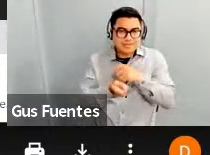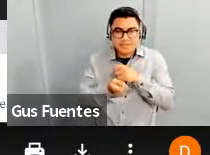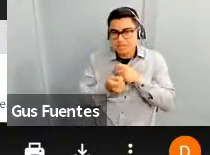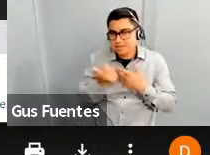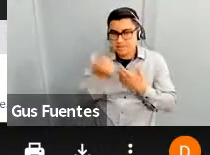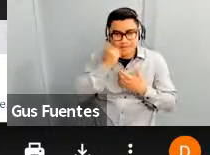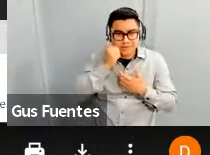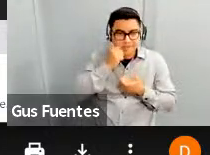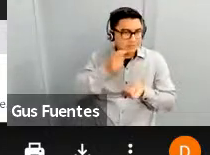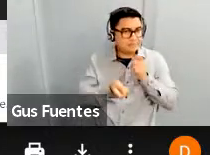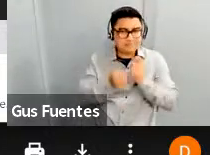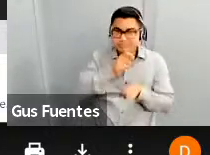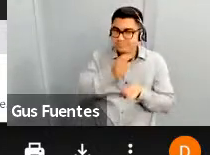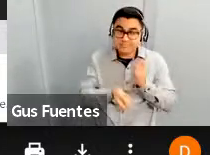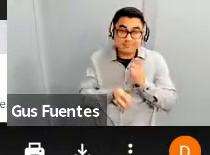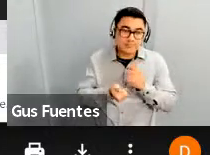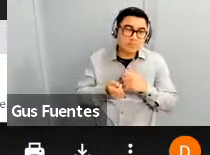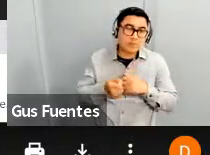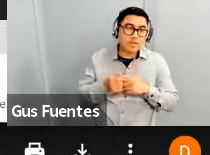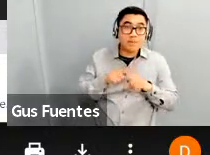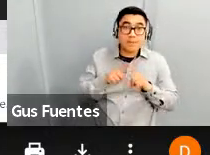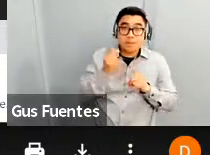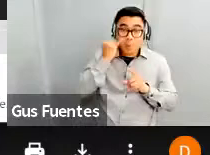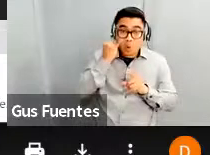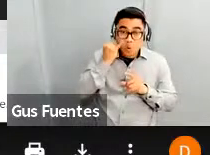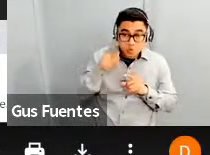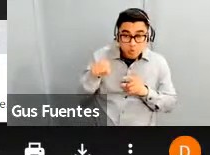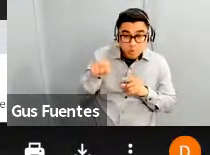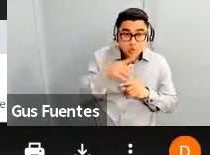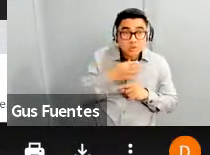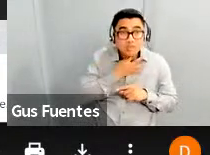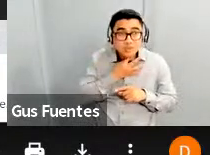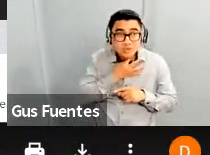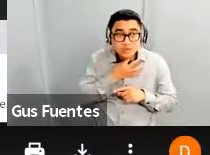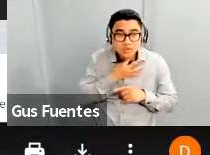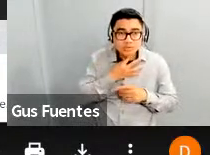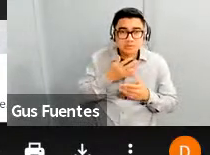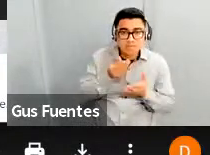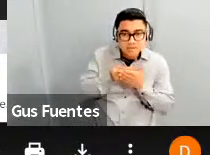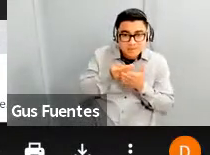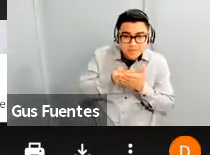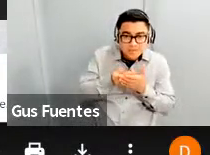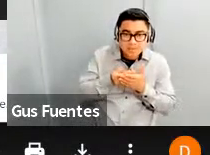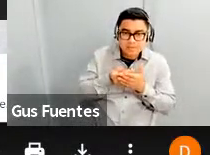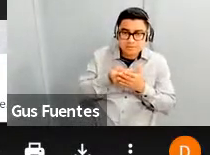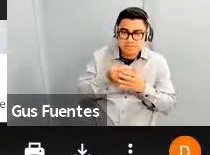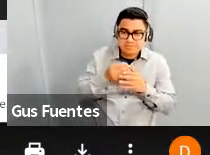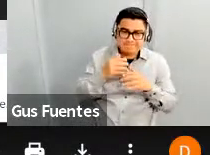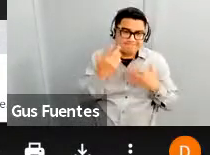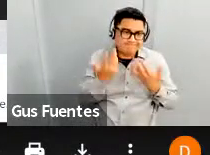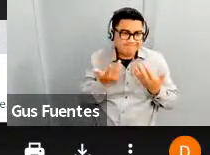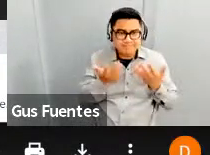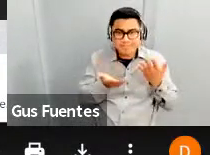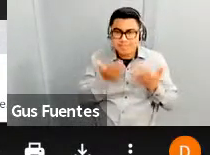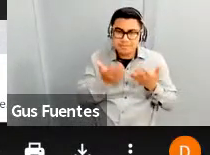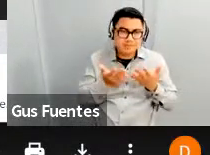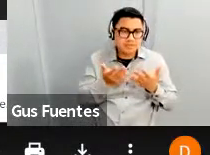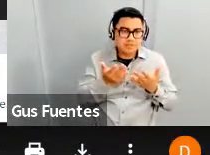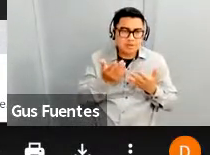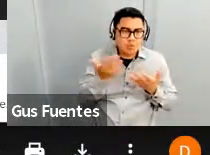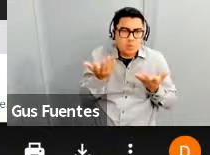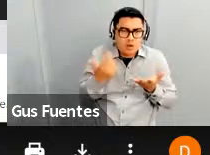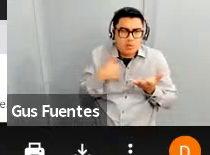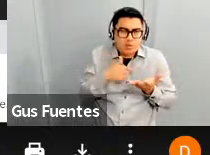you're curious about specifics around different positions or initiatives that we're